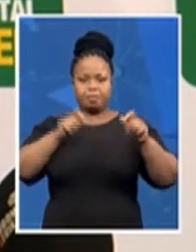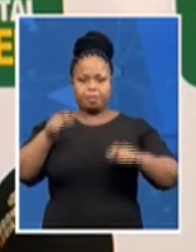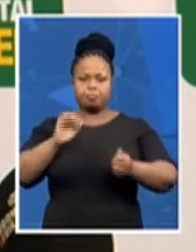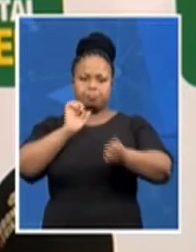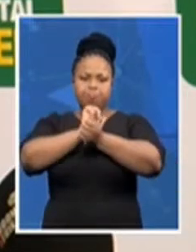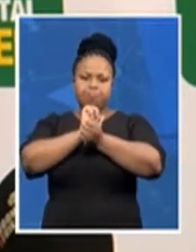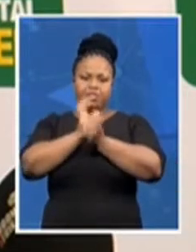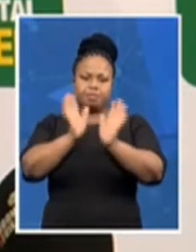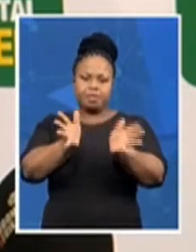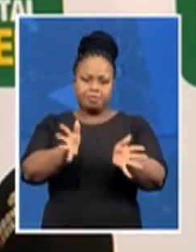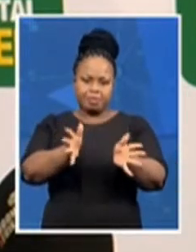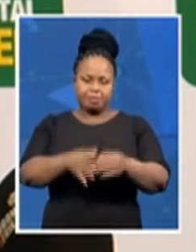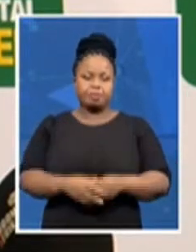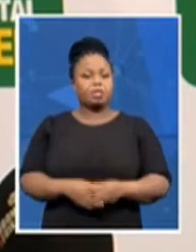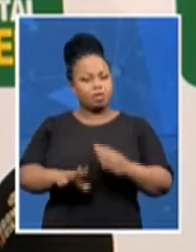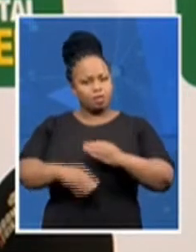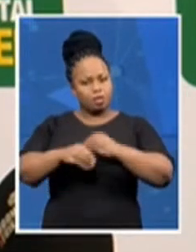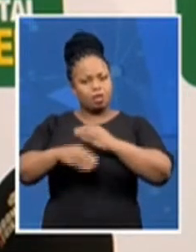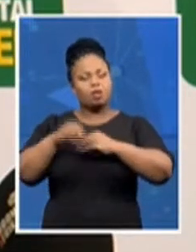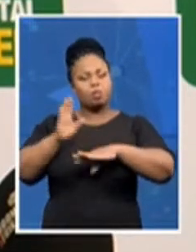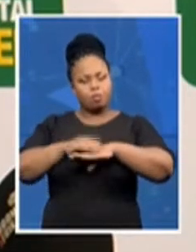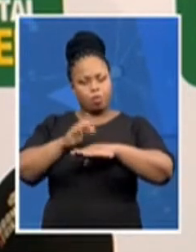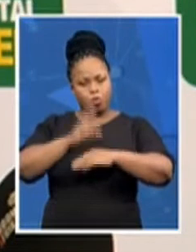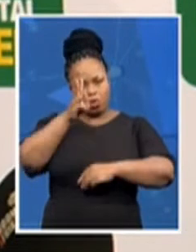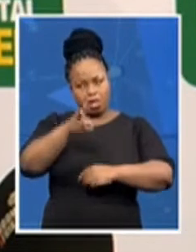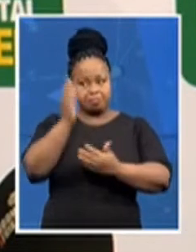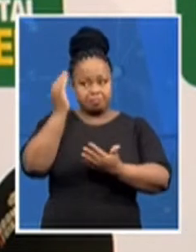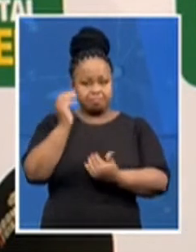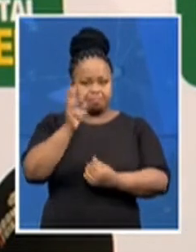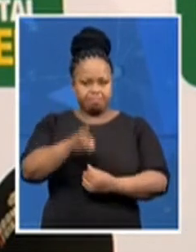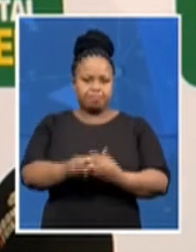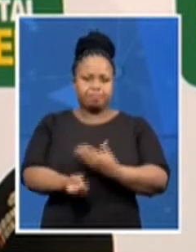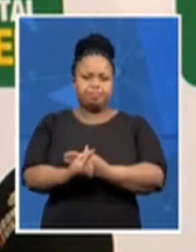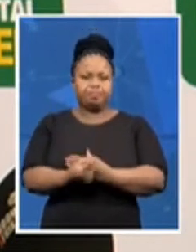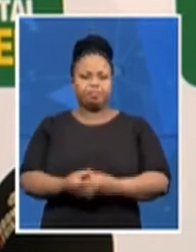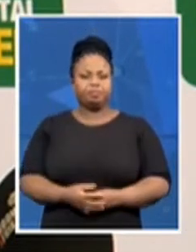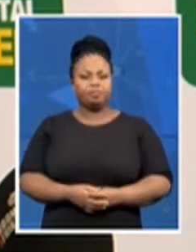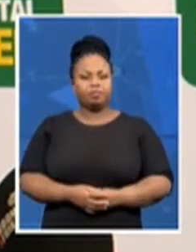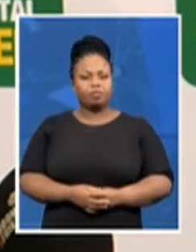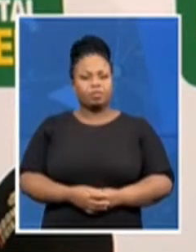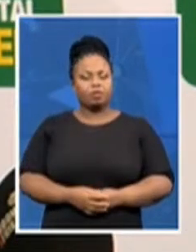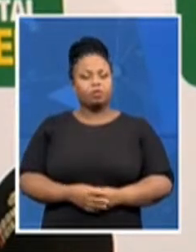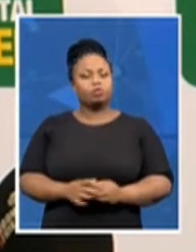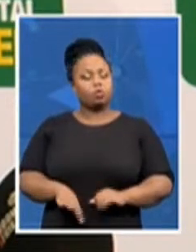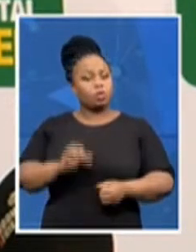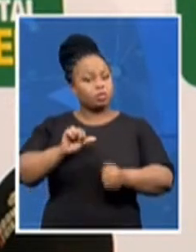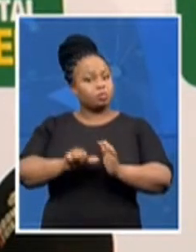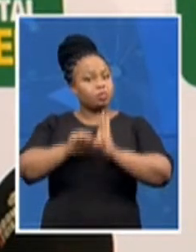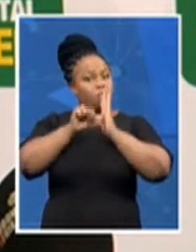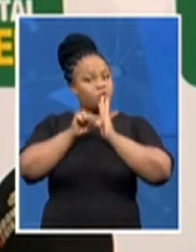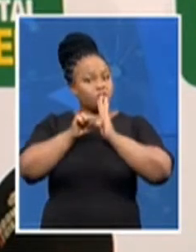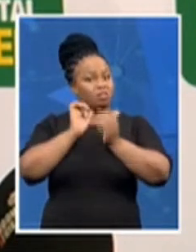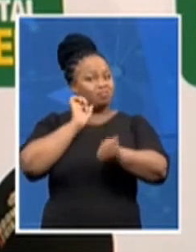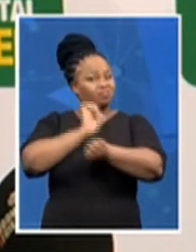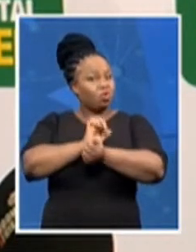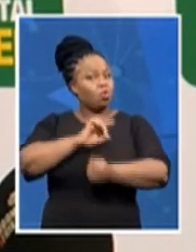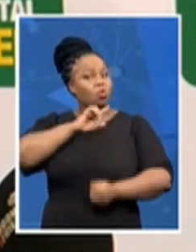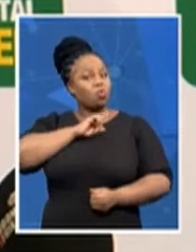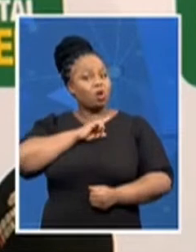still expected. The arrests are critical in enforcing the rule of law without fear or